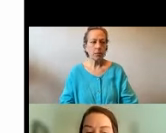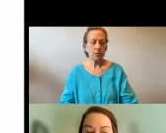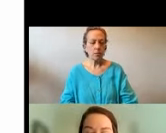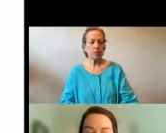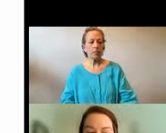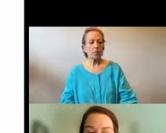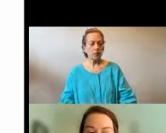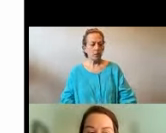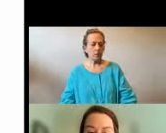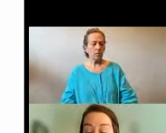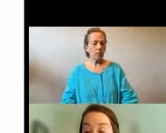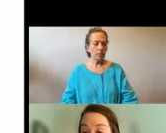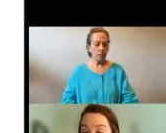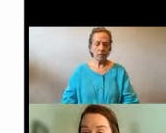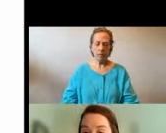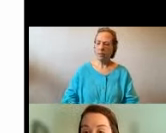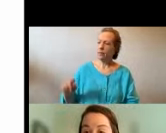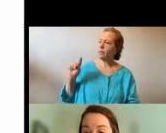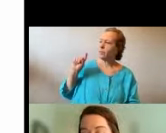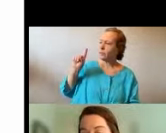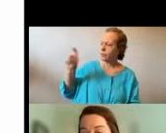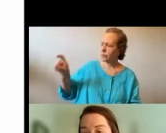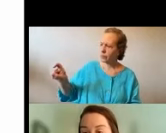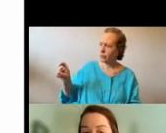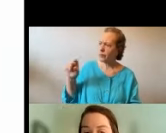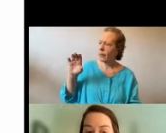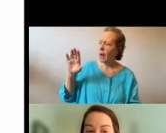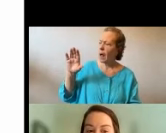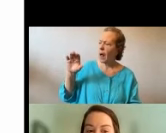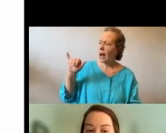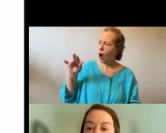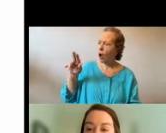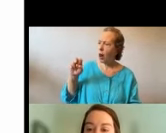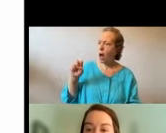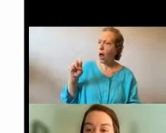Caroline, I'm curious, to my knowledge, there are both your clinic